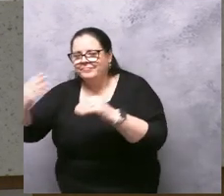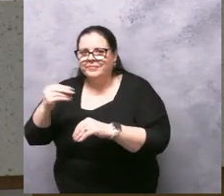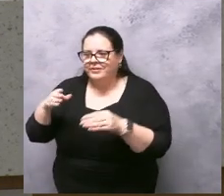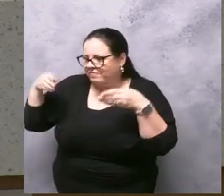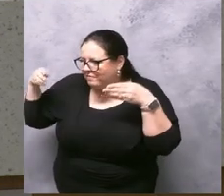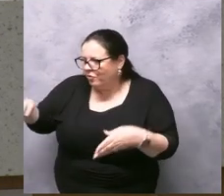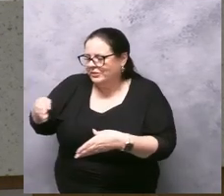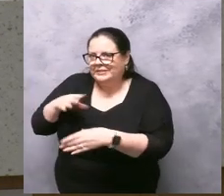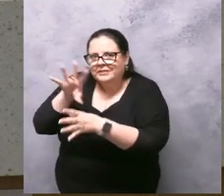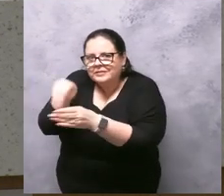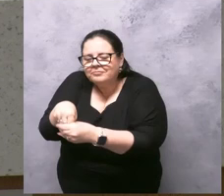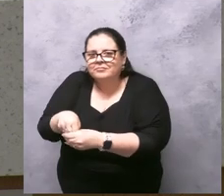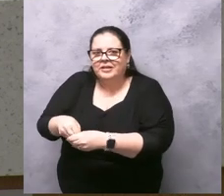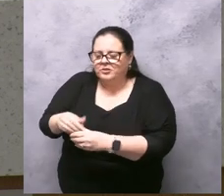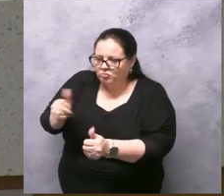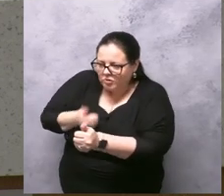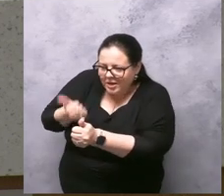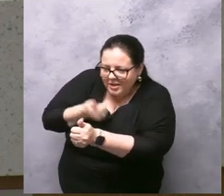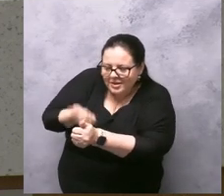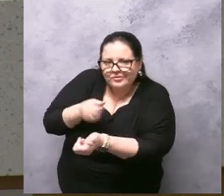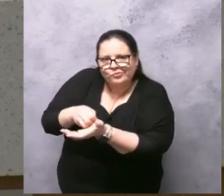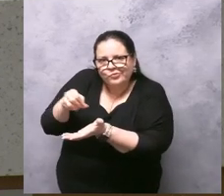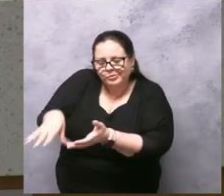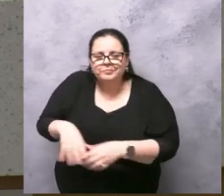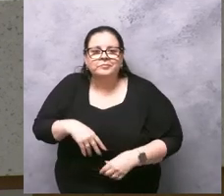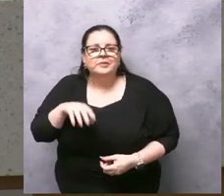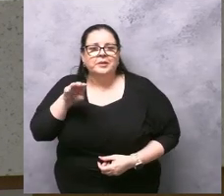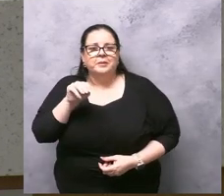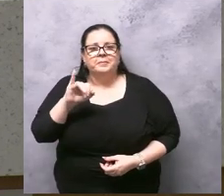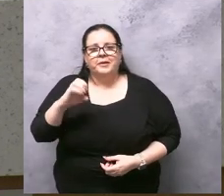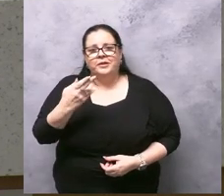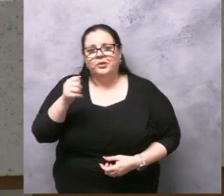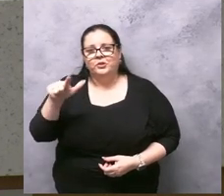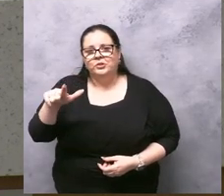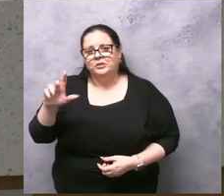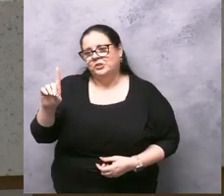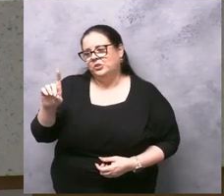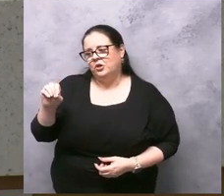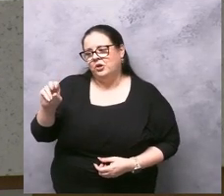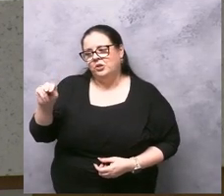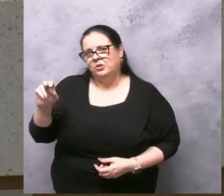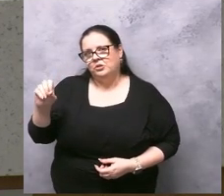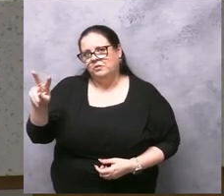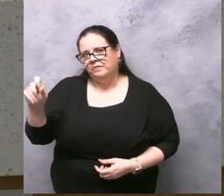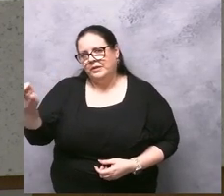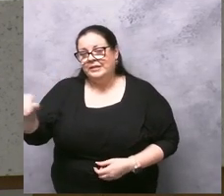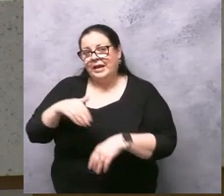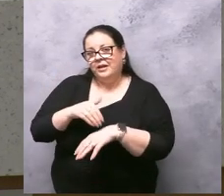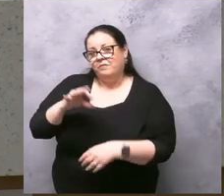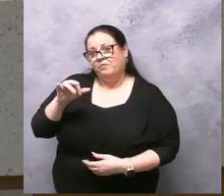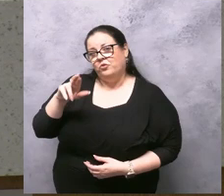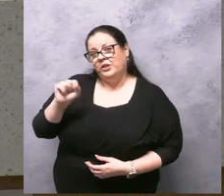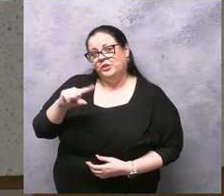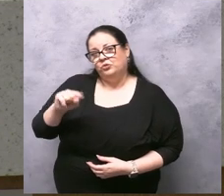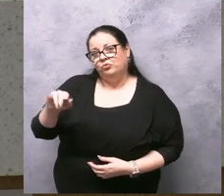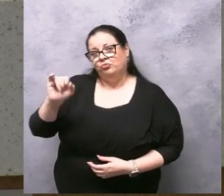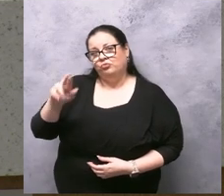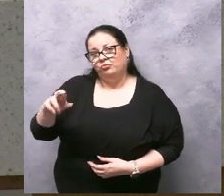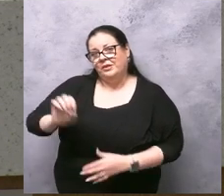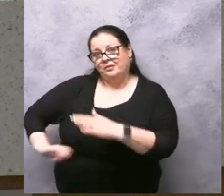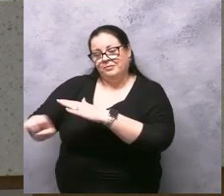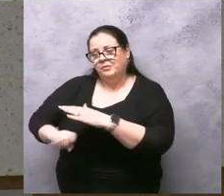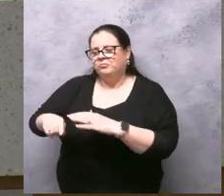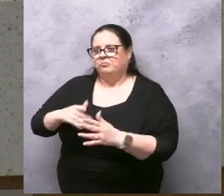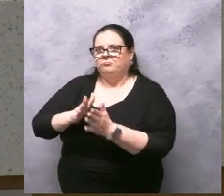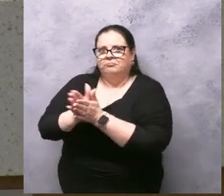also tracking, making sure kids move. Michael Pagano out of Fraser Elementary, he also enjoyed how the students were leaders there, but there's